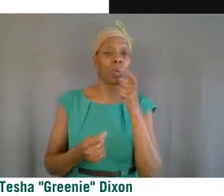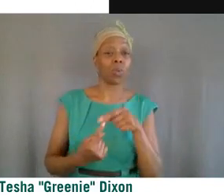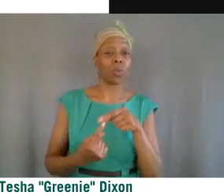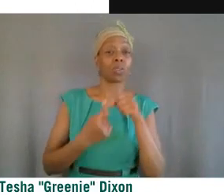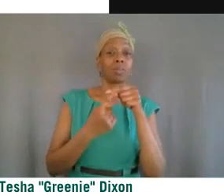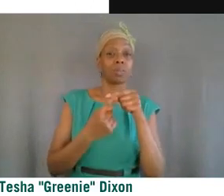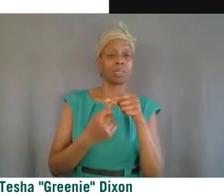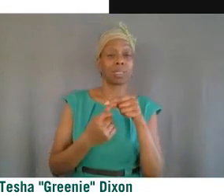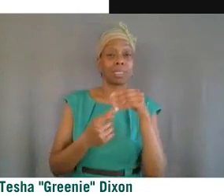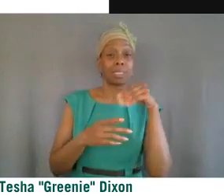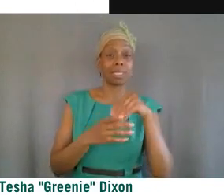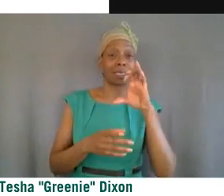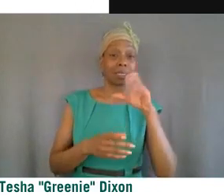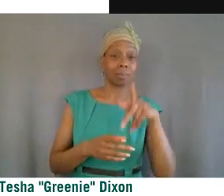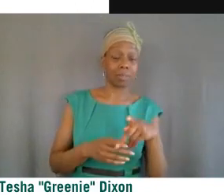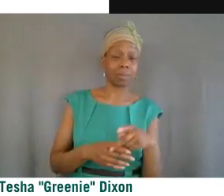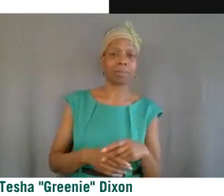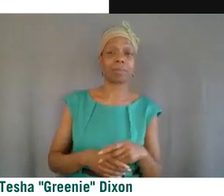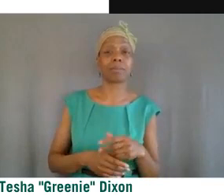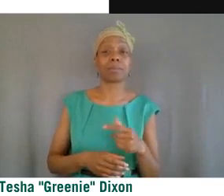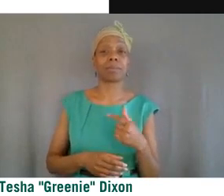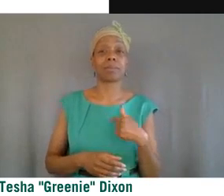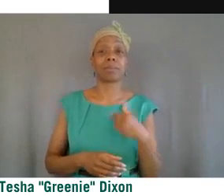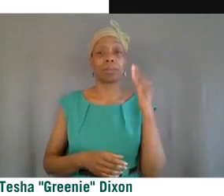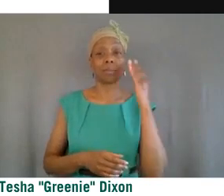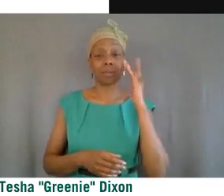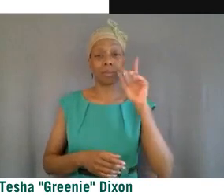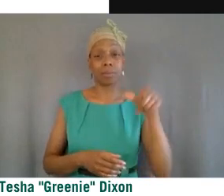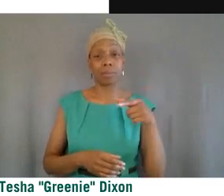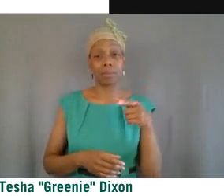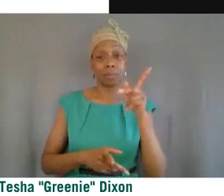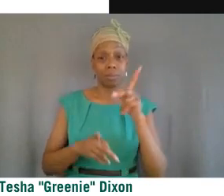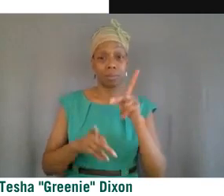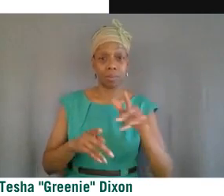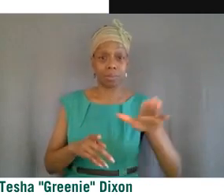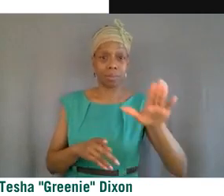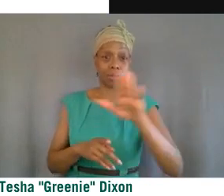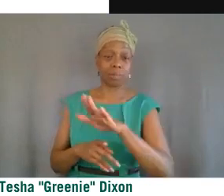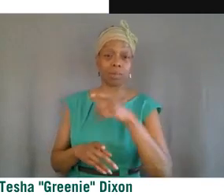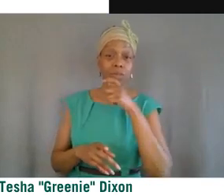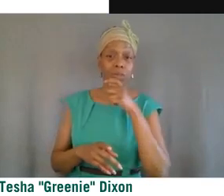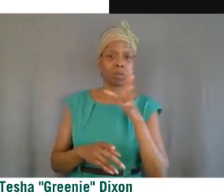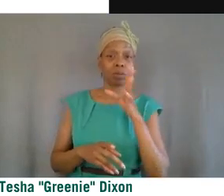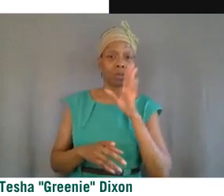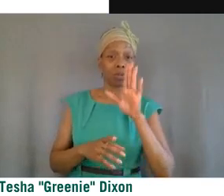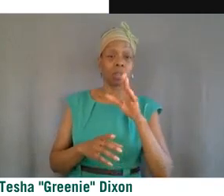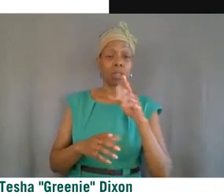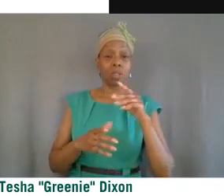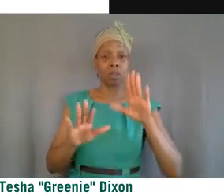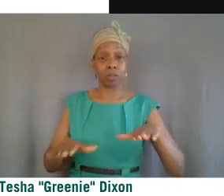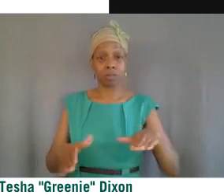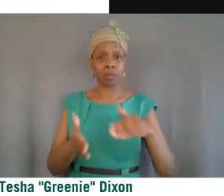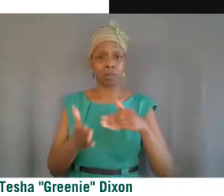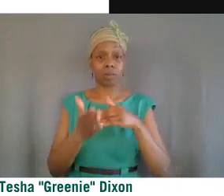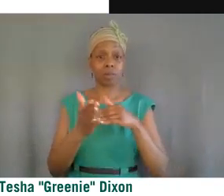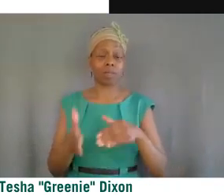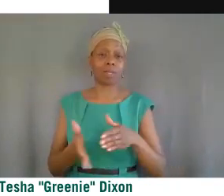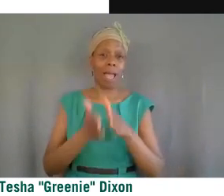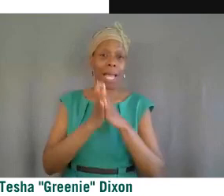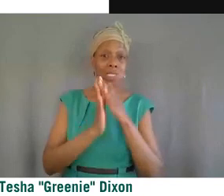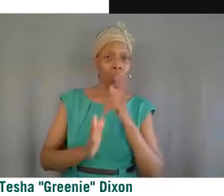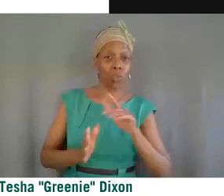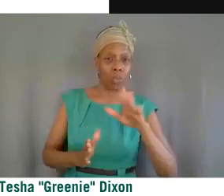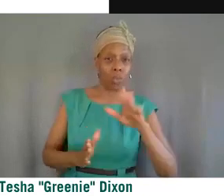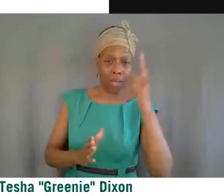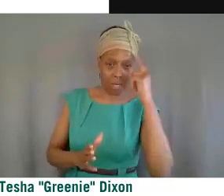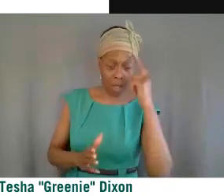so just for those people, talking to your pediatrician and asking them who they know, most likely they're going to have people that you could